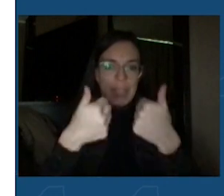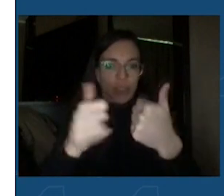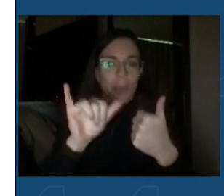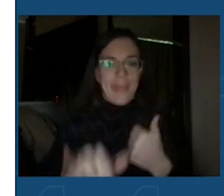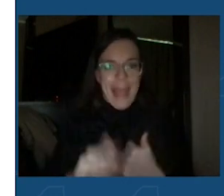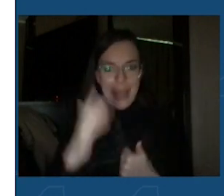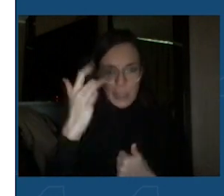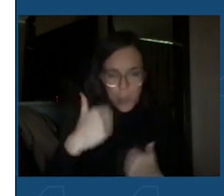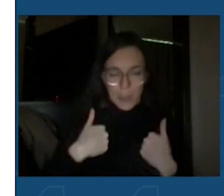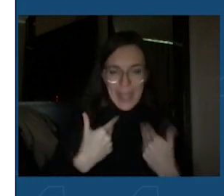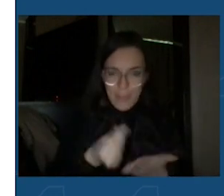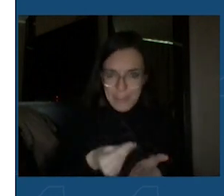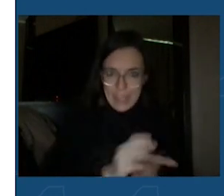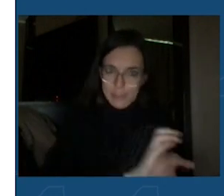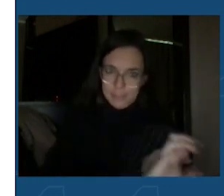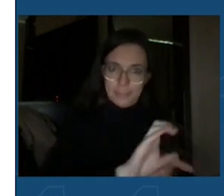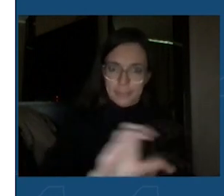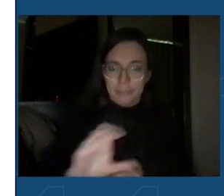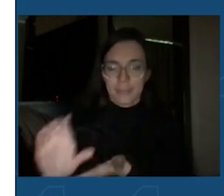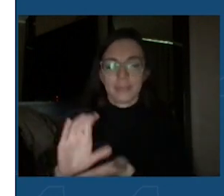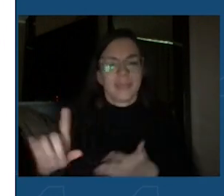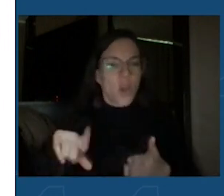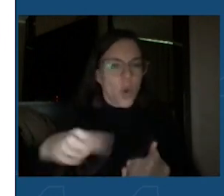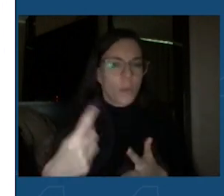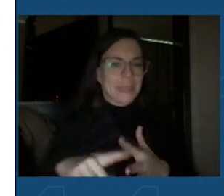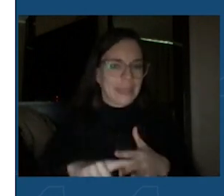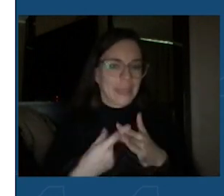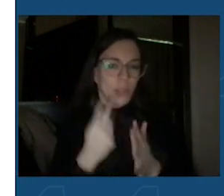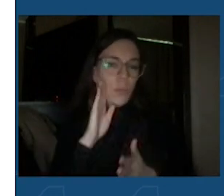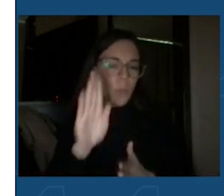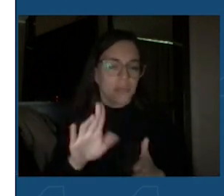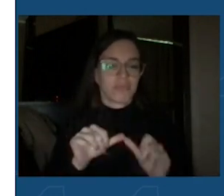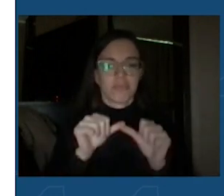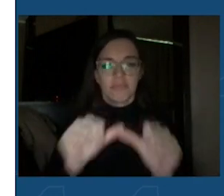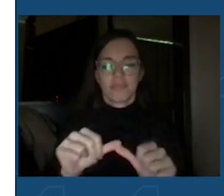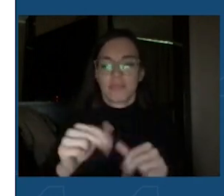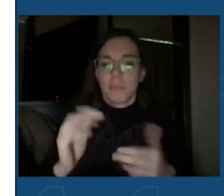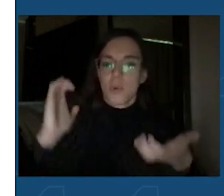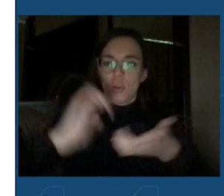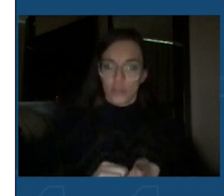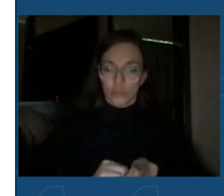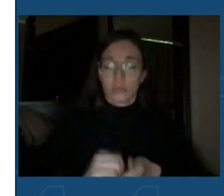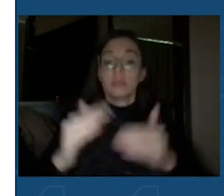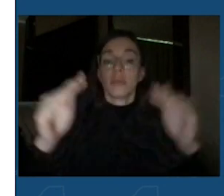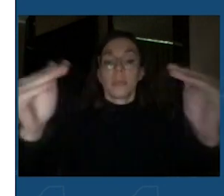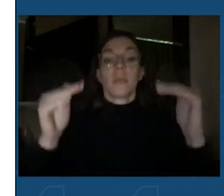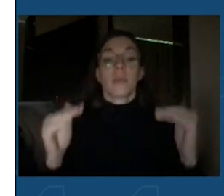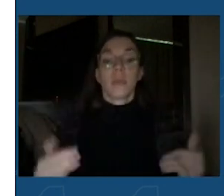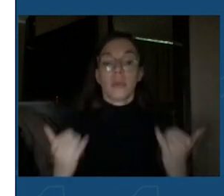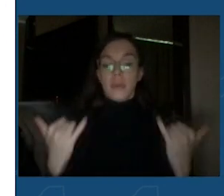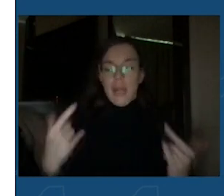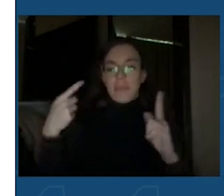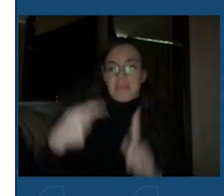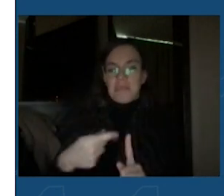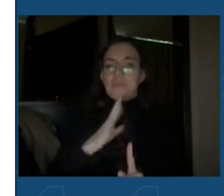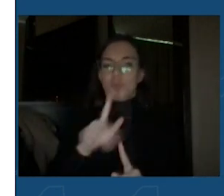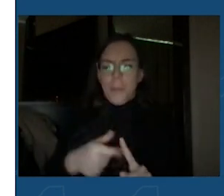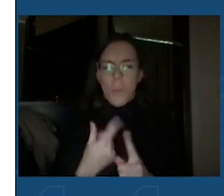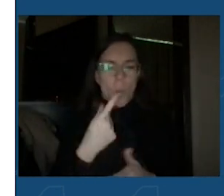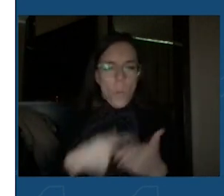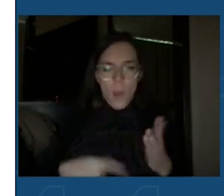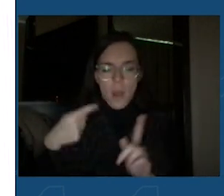This is just the beginning. We're going to make sure that we continue these partnerships. But let's talk about, you know, what this is all about. And you